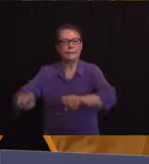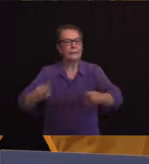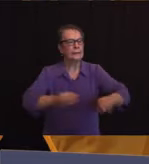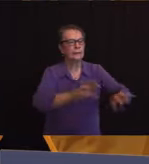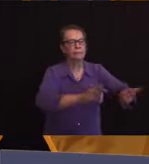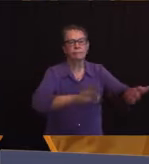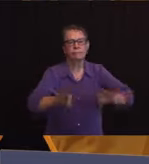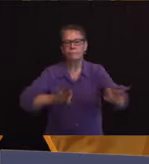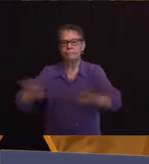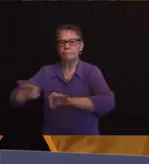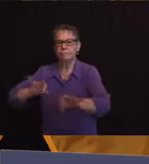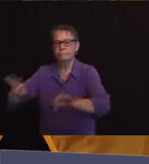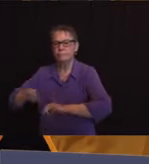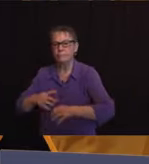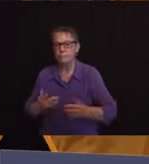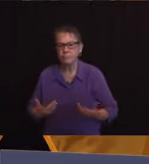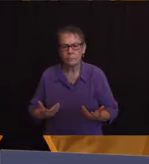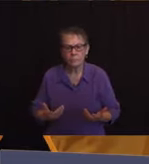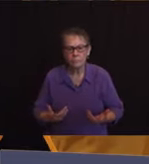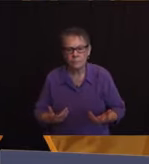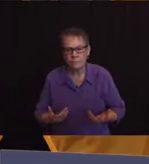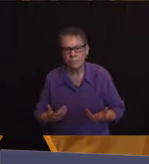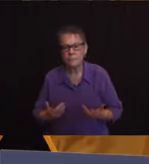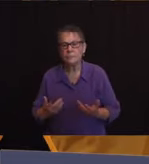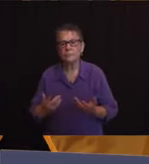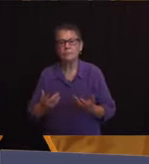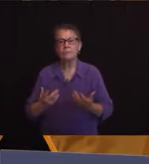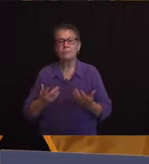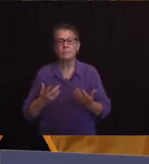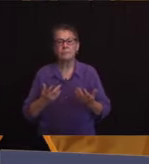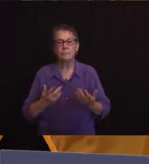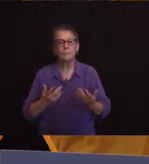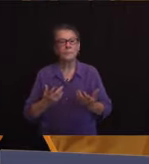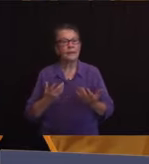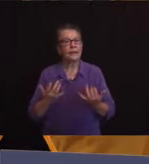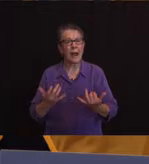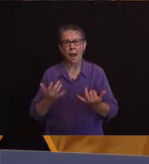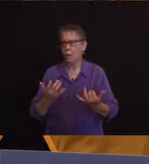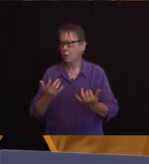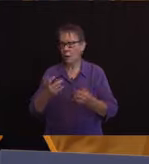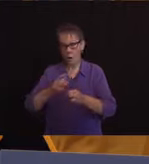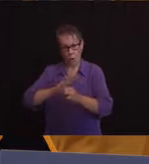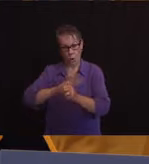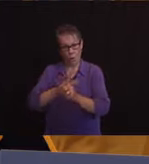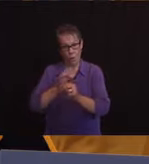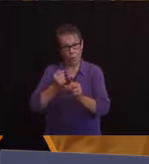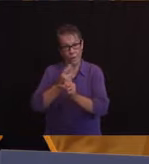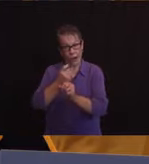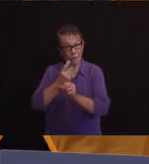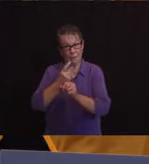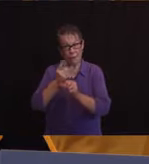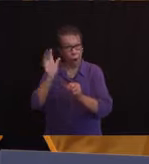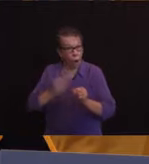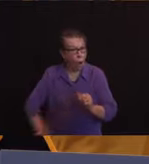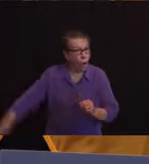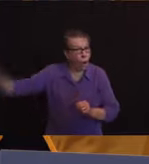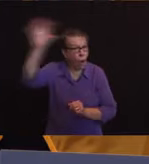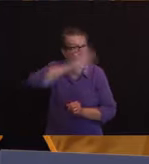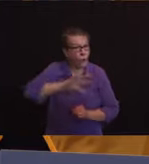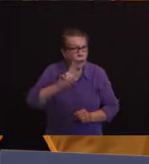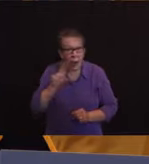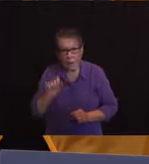our testing isn't random enough to get a good sense of that. We are hoping within the next couple of weeks to be able to have a